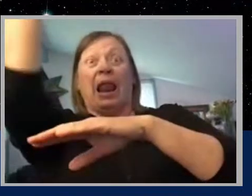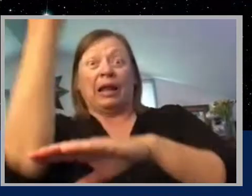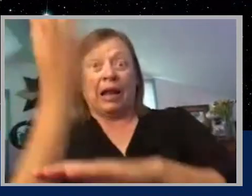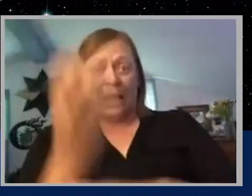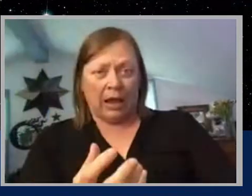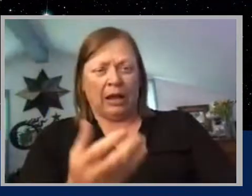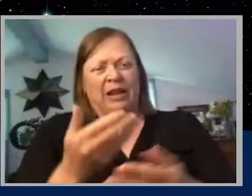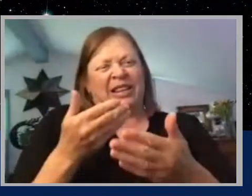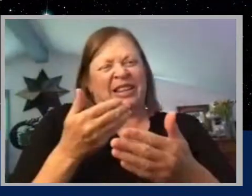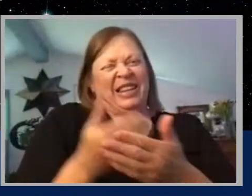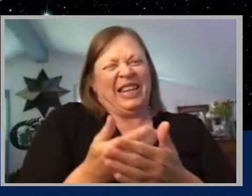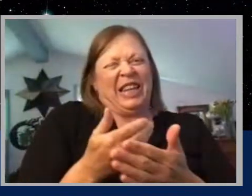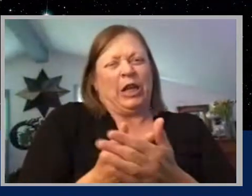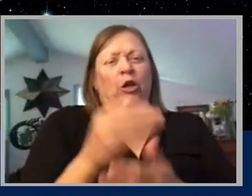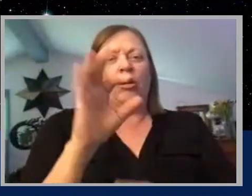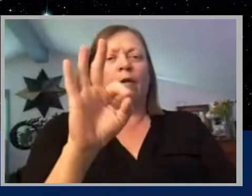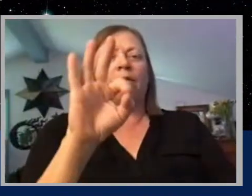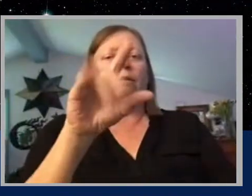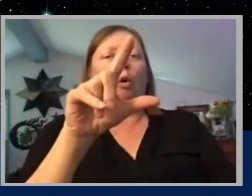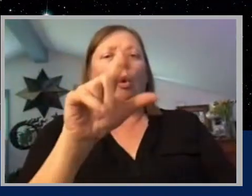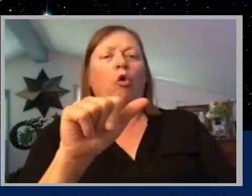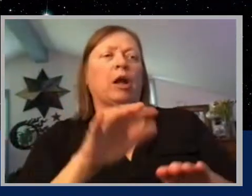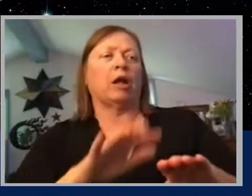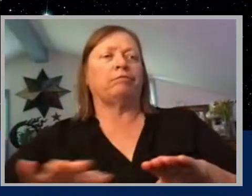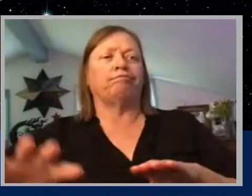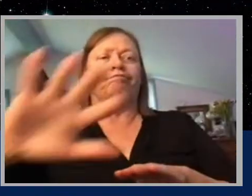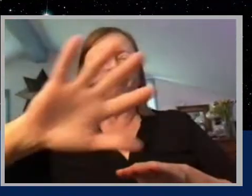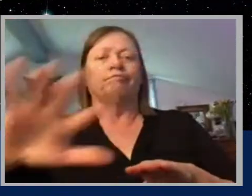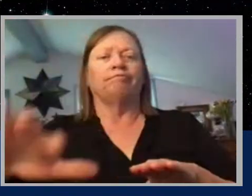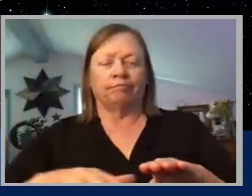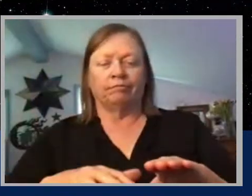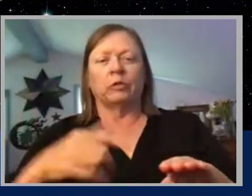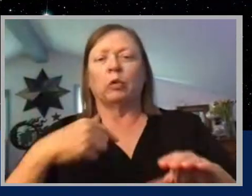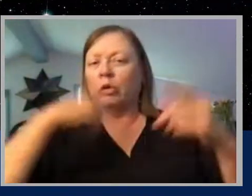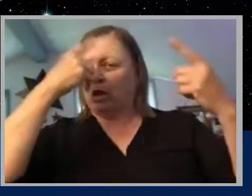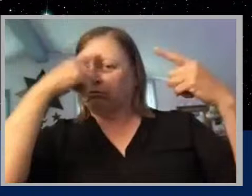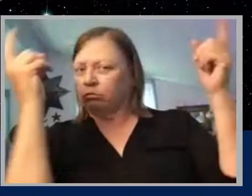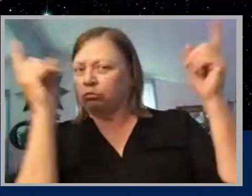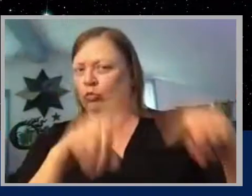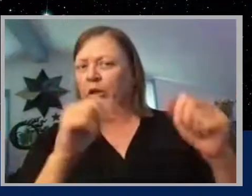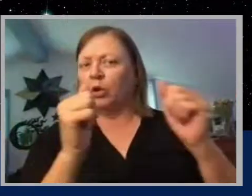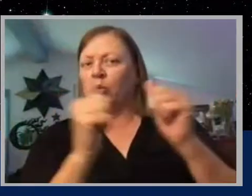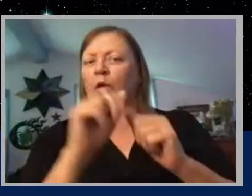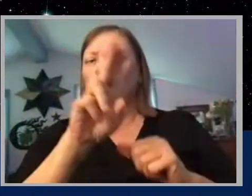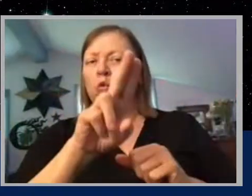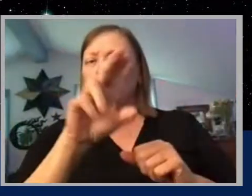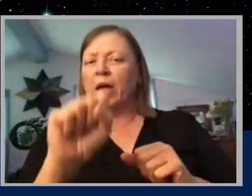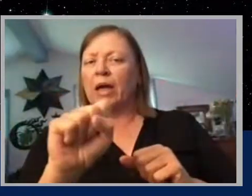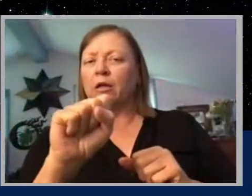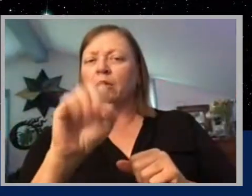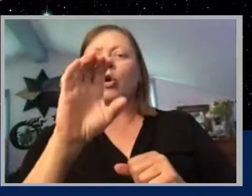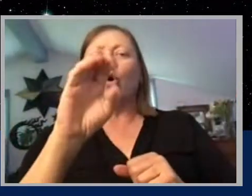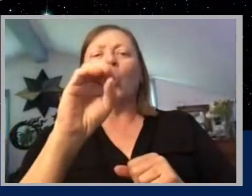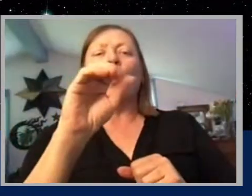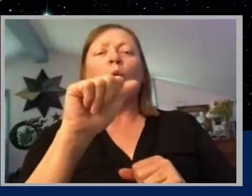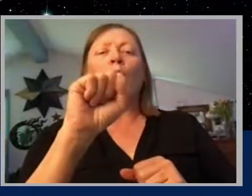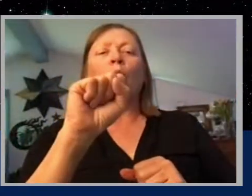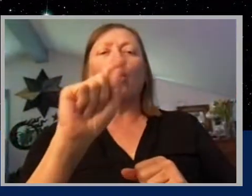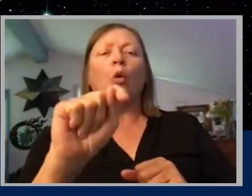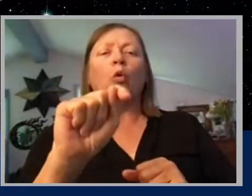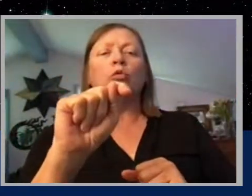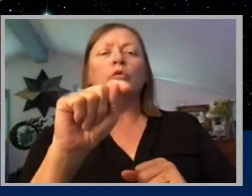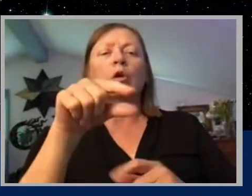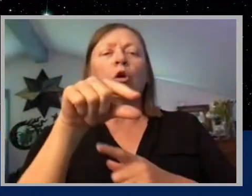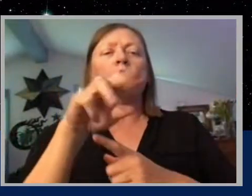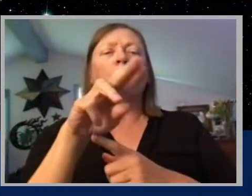Coast Guard to have a little bit over 40 people on that vessel for specialized missions for NASA and for